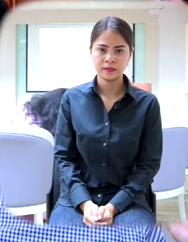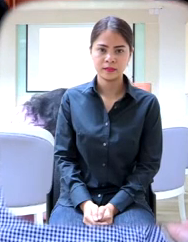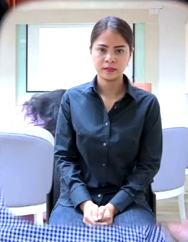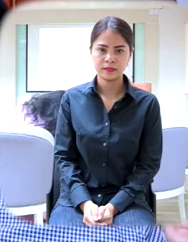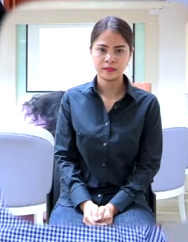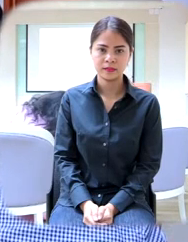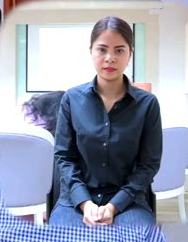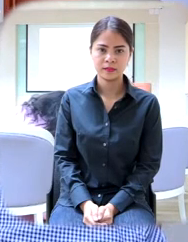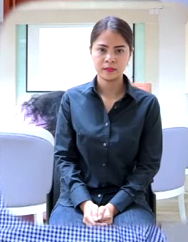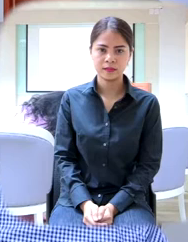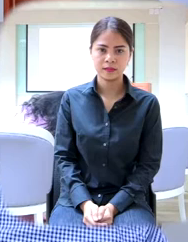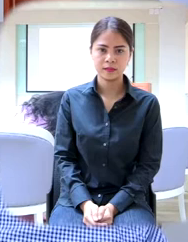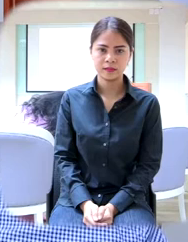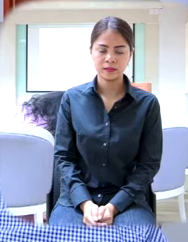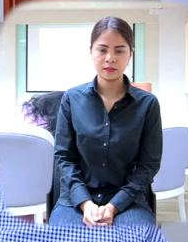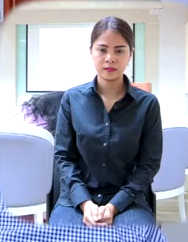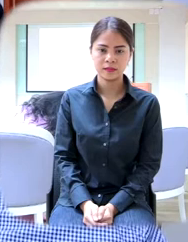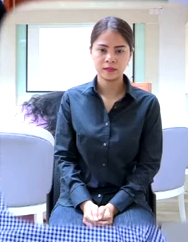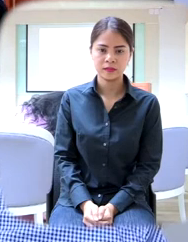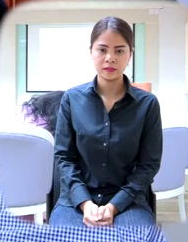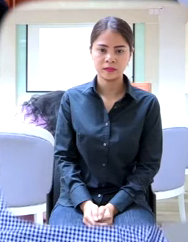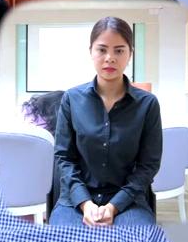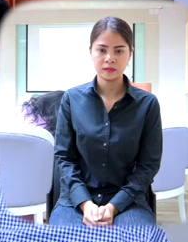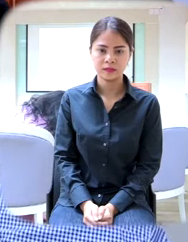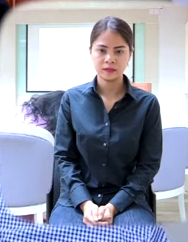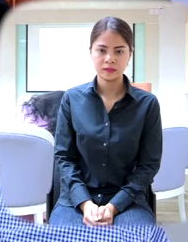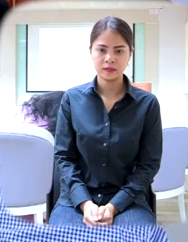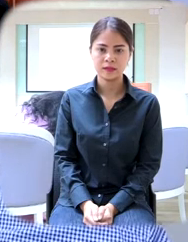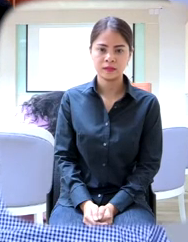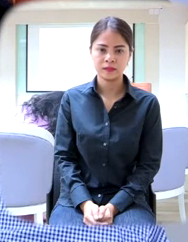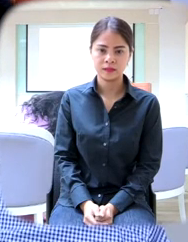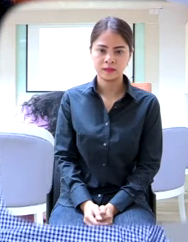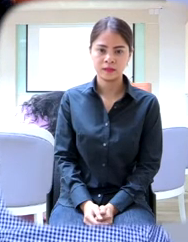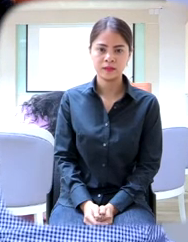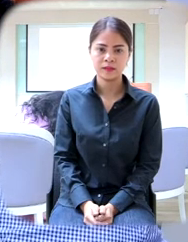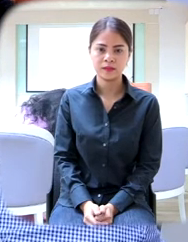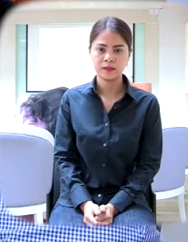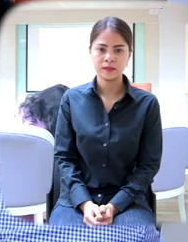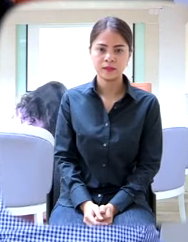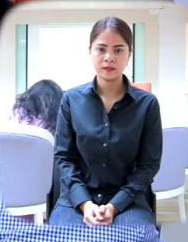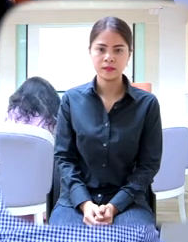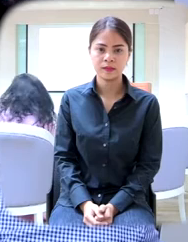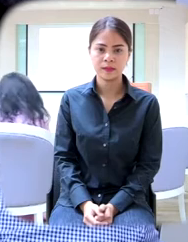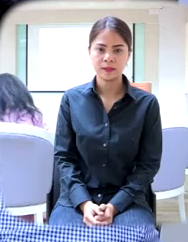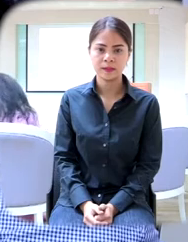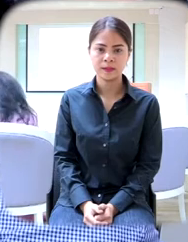the manuscripts are only instruments for the transmission of